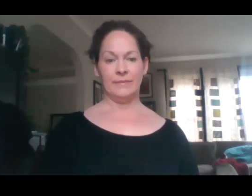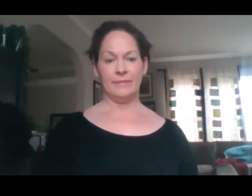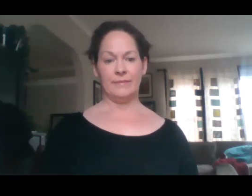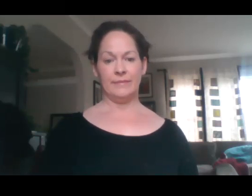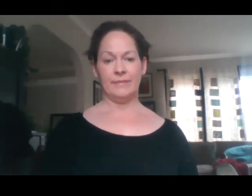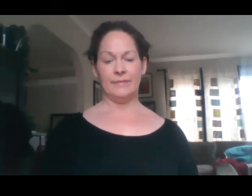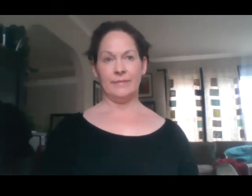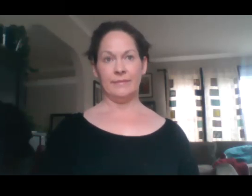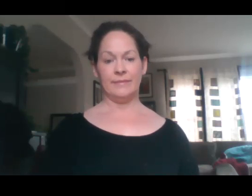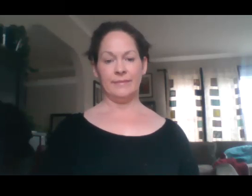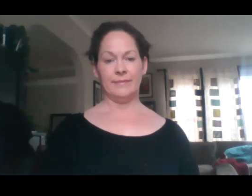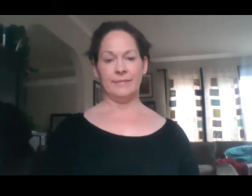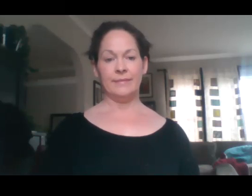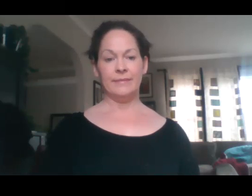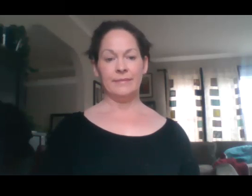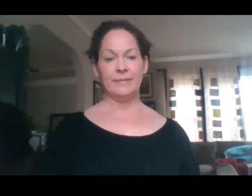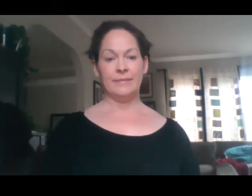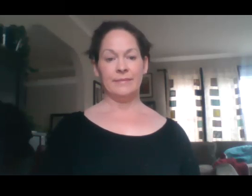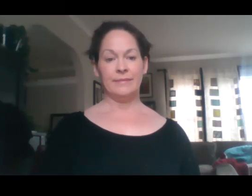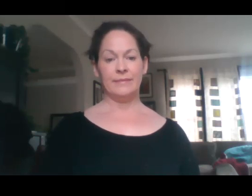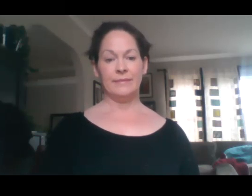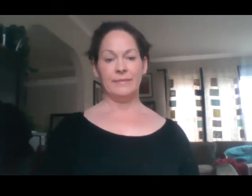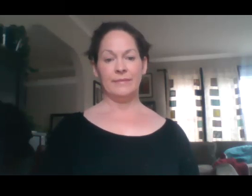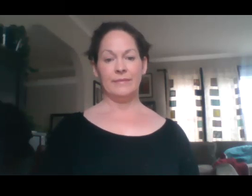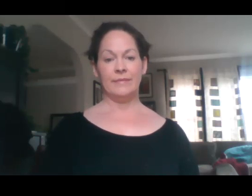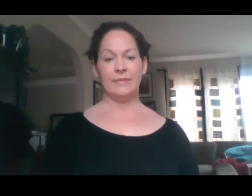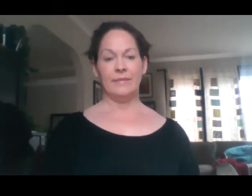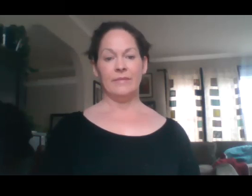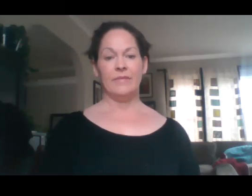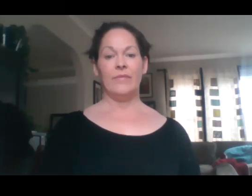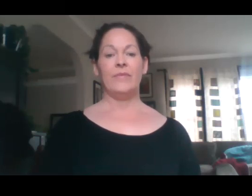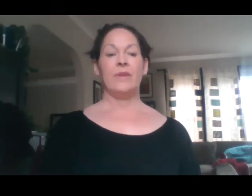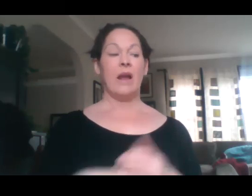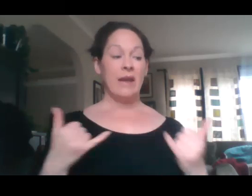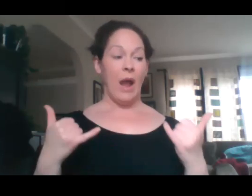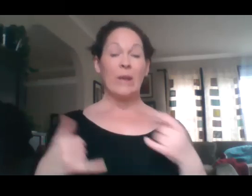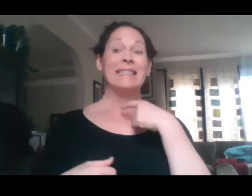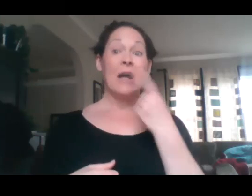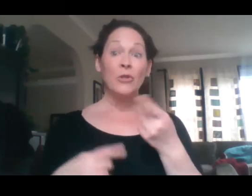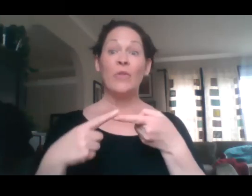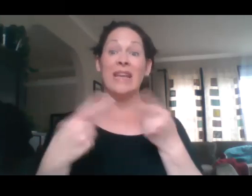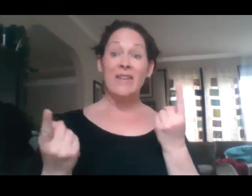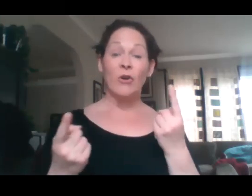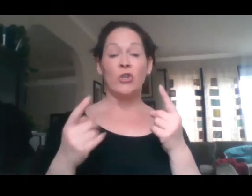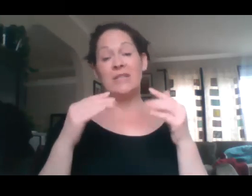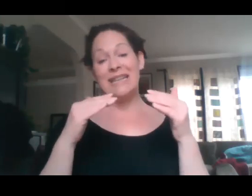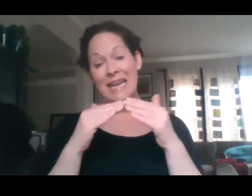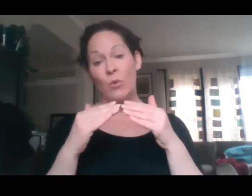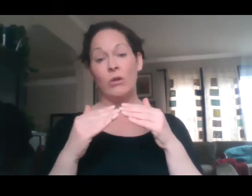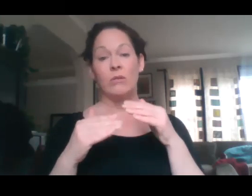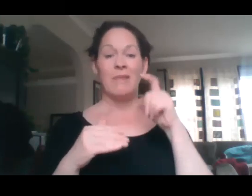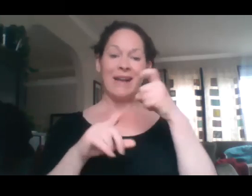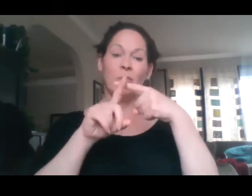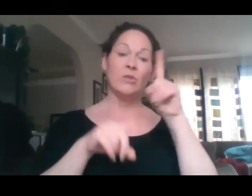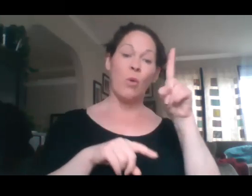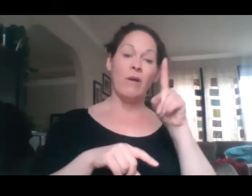And so I get the inverse of my original function is equal to, and I'll just point up to here, x plus 1